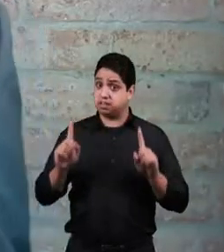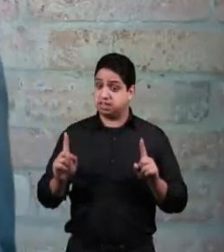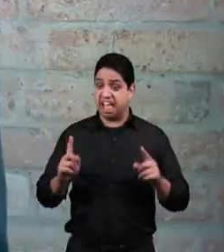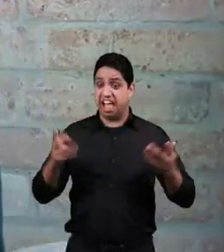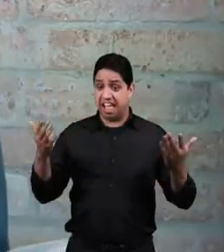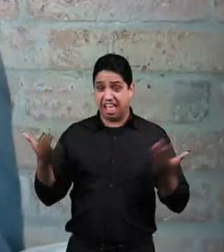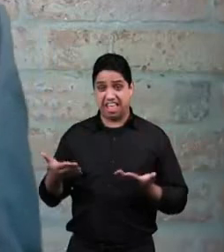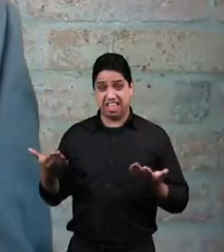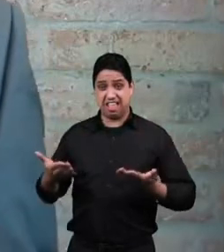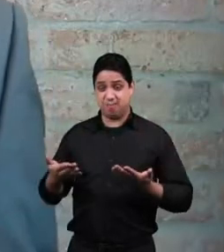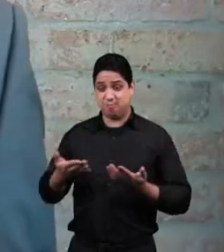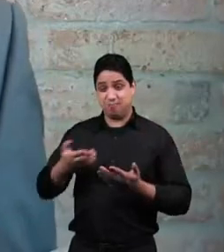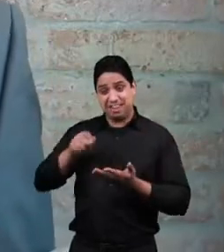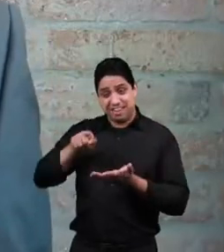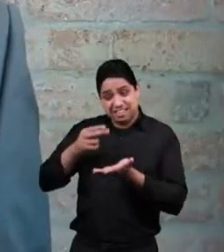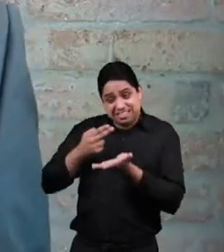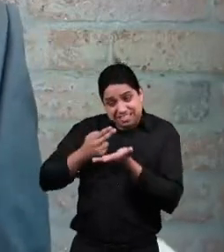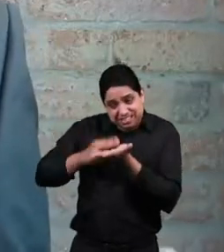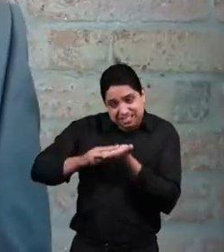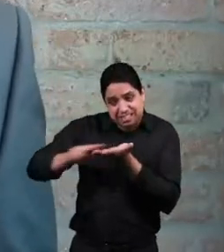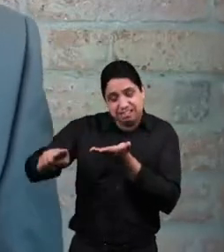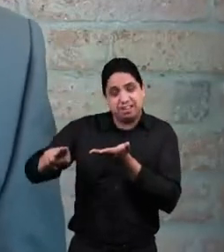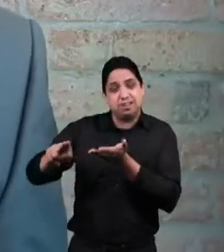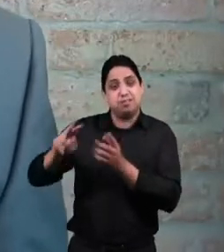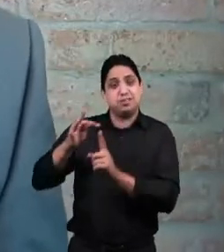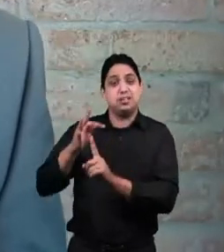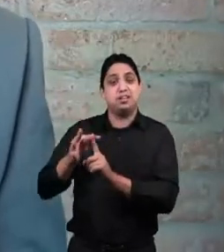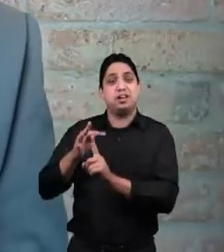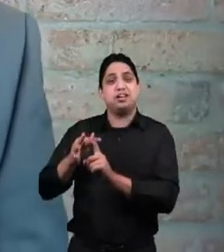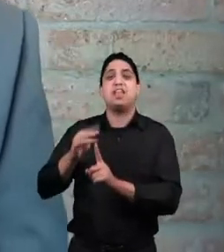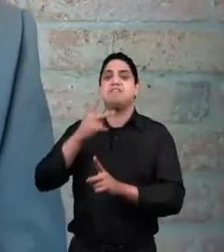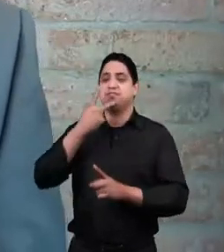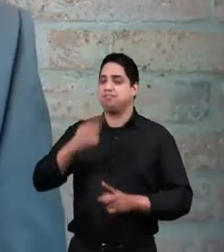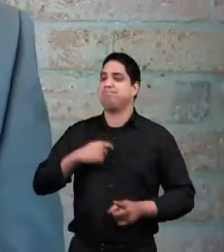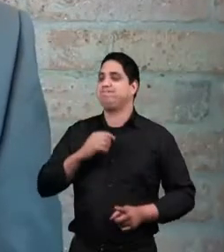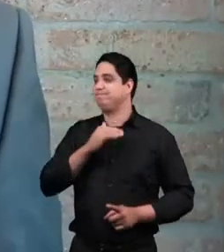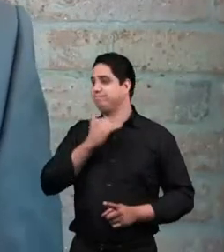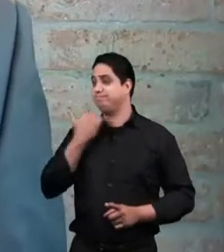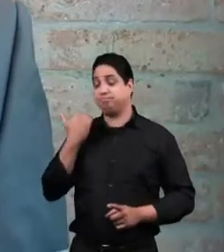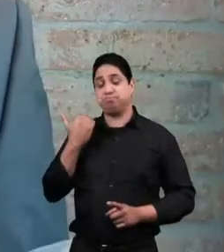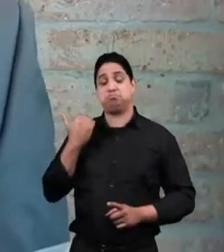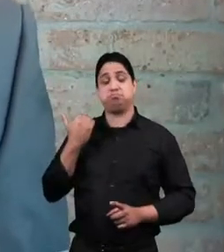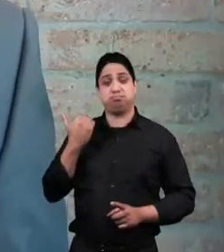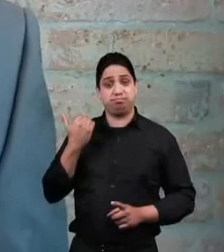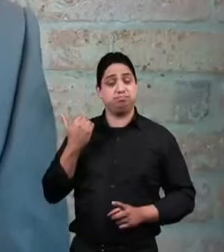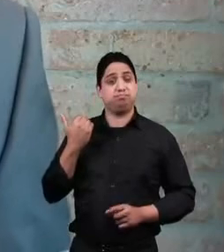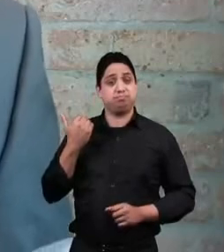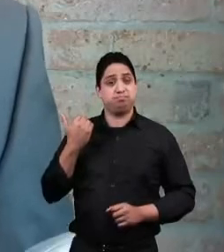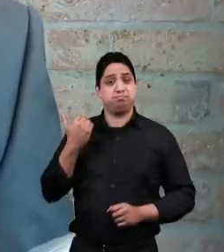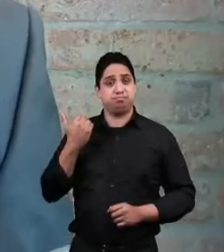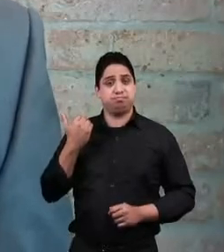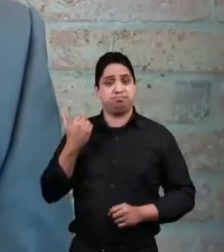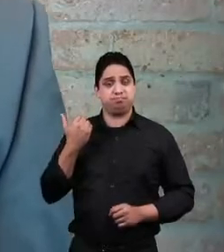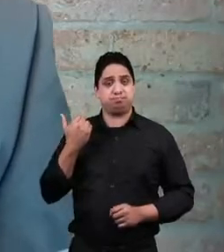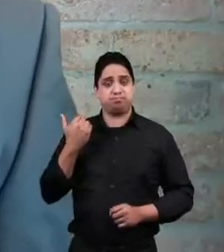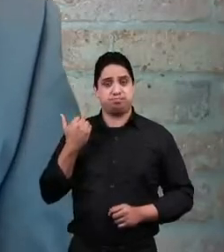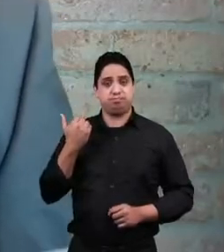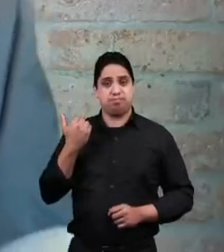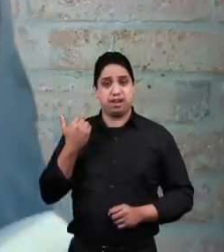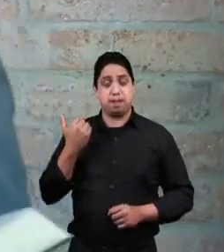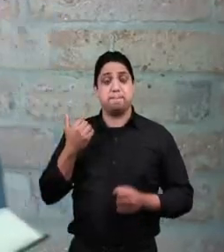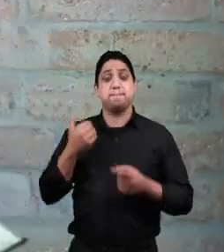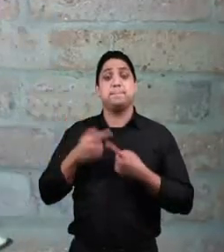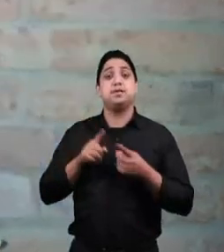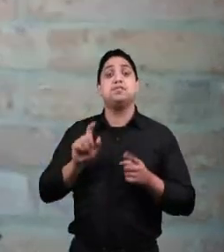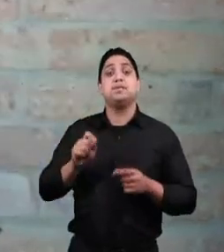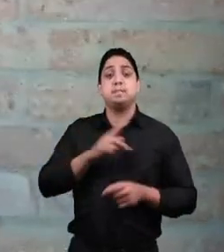time? But in this moment, he discerned through the Holy Spirit, Paul wrote to